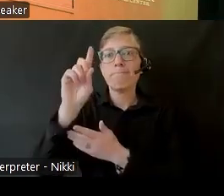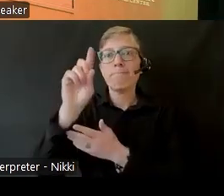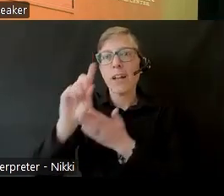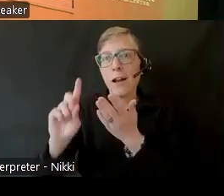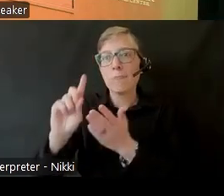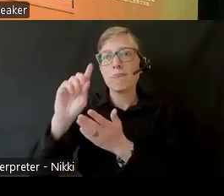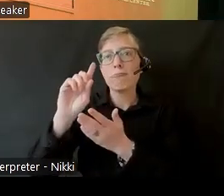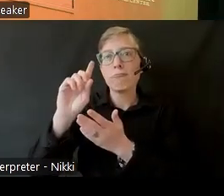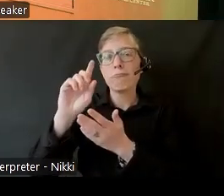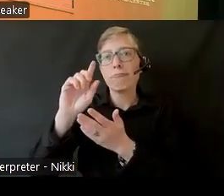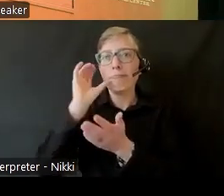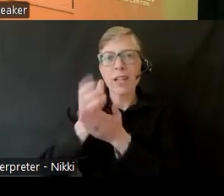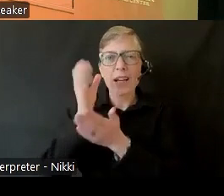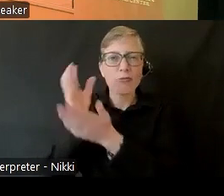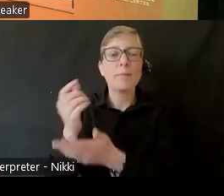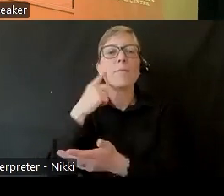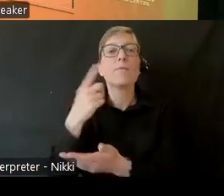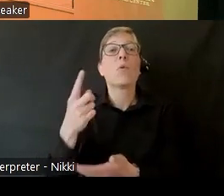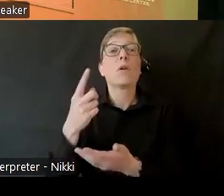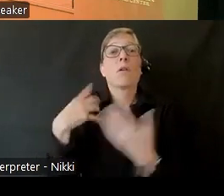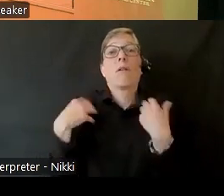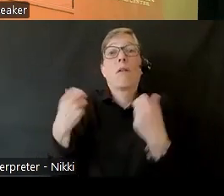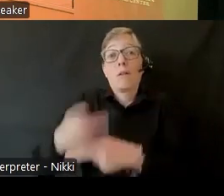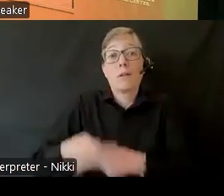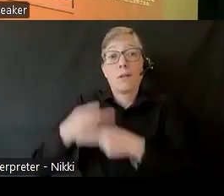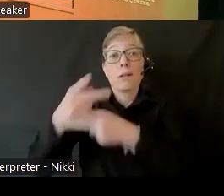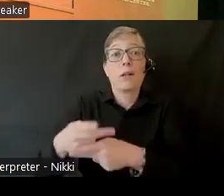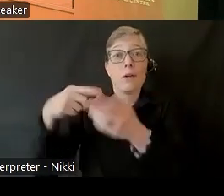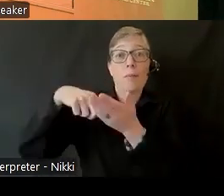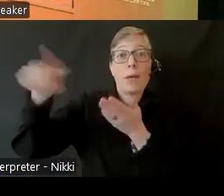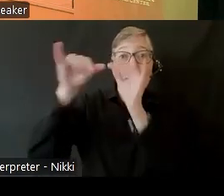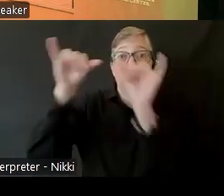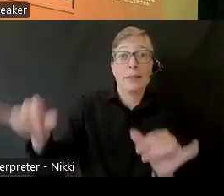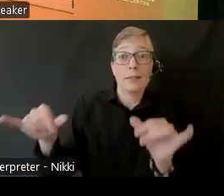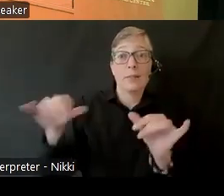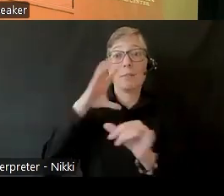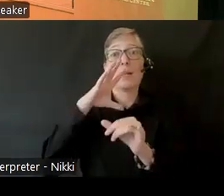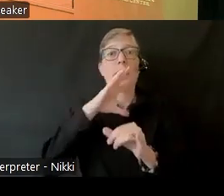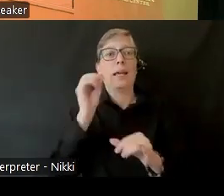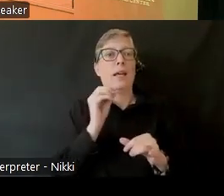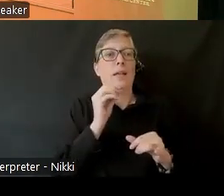how U.S. healthcare payment system works and financing works. And this is the easiest I could come up with.